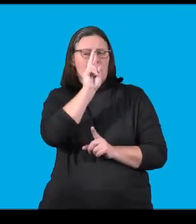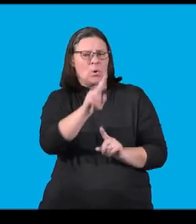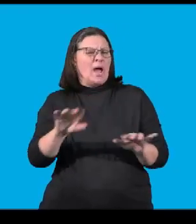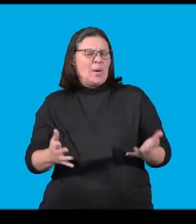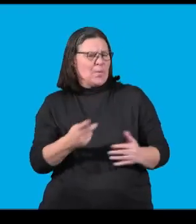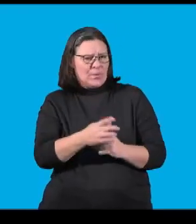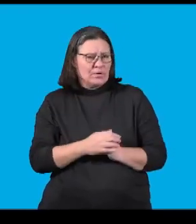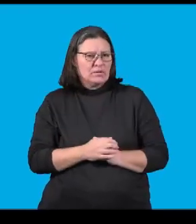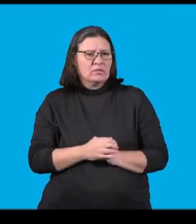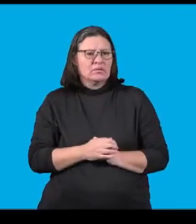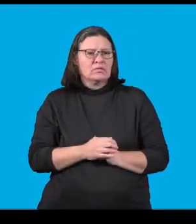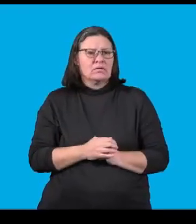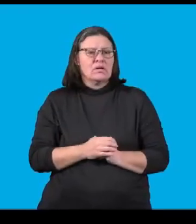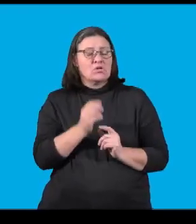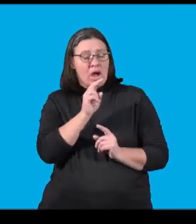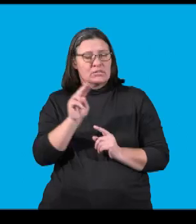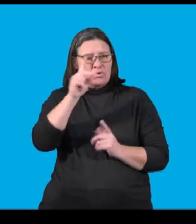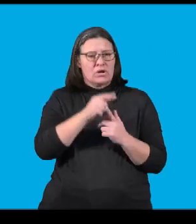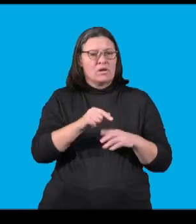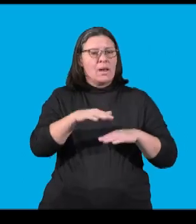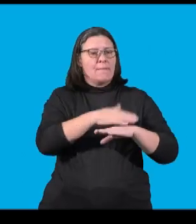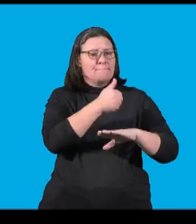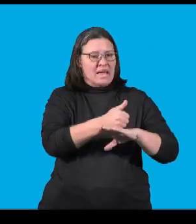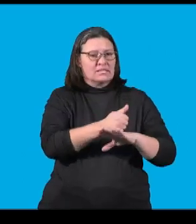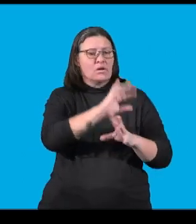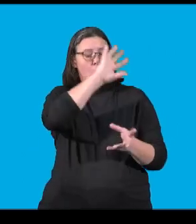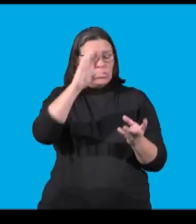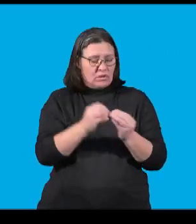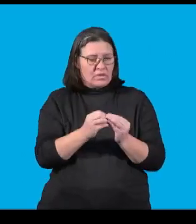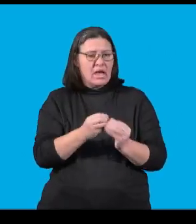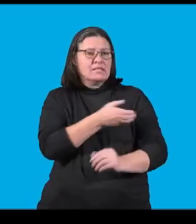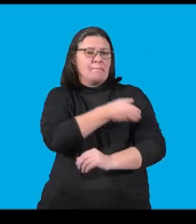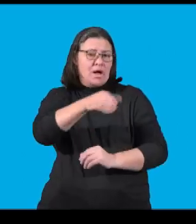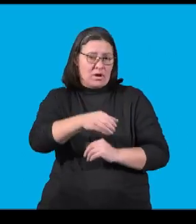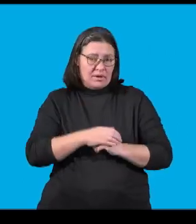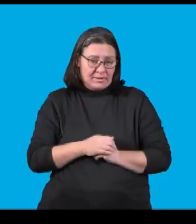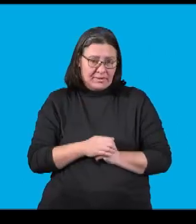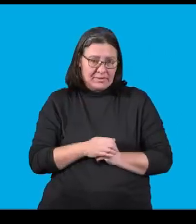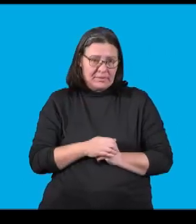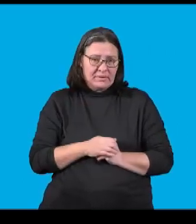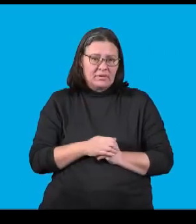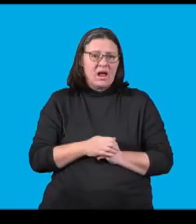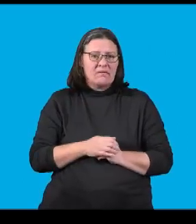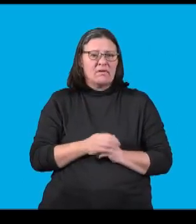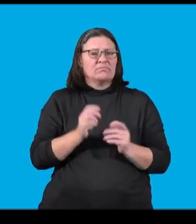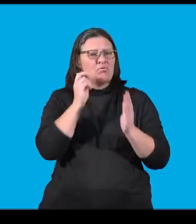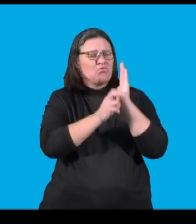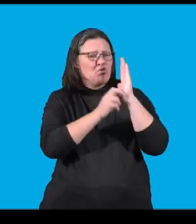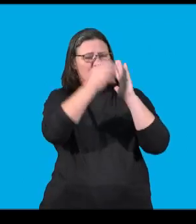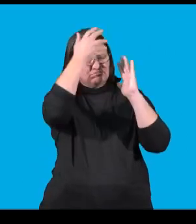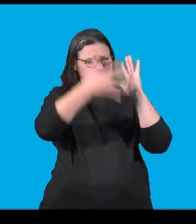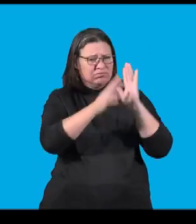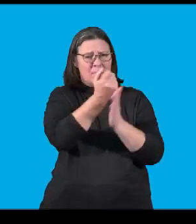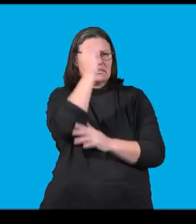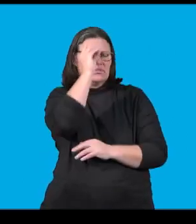an exponent looks like. This is your exponent, that's your base, and the whole thing together is called a power. There are a whole lot of